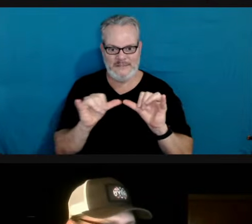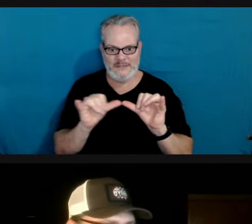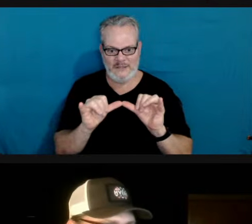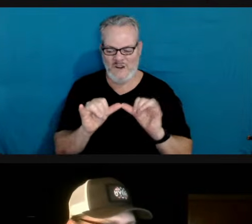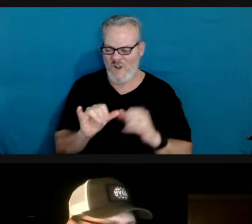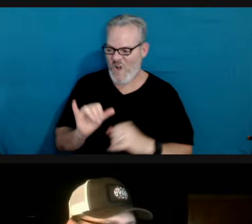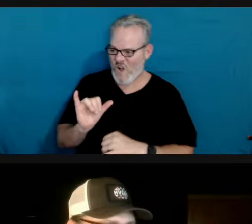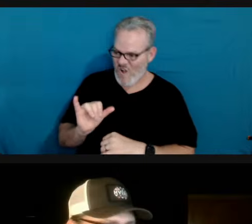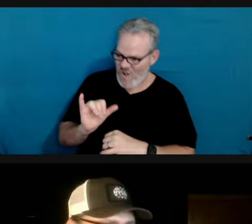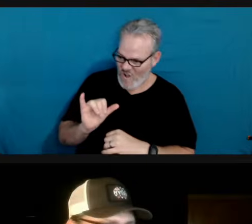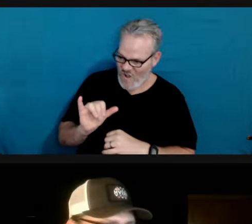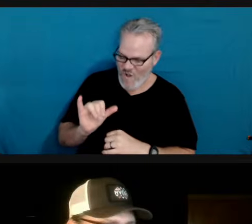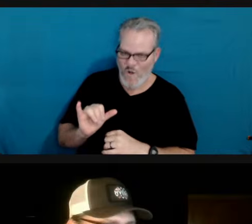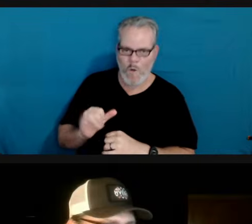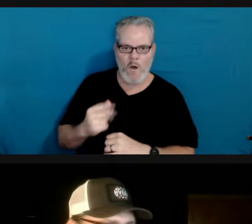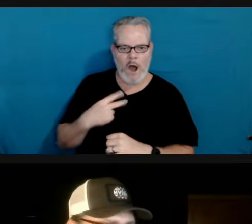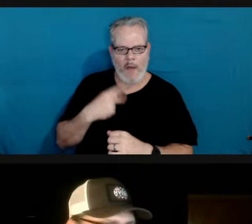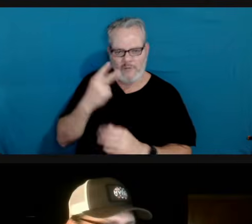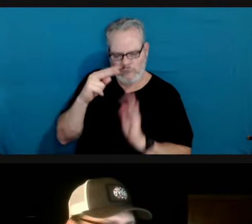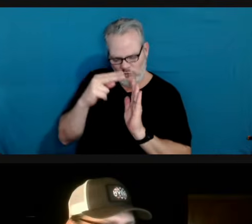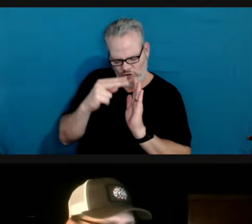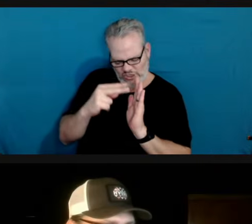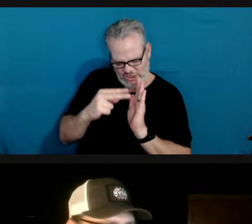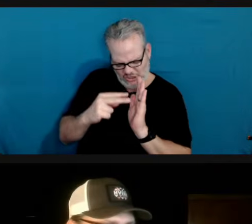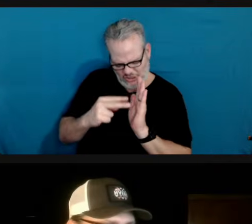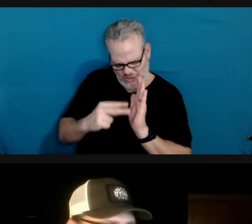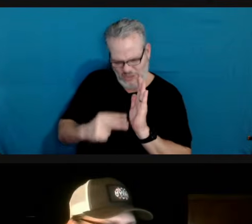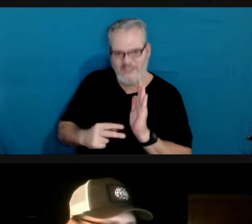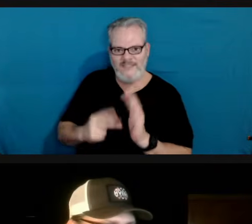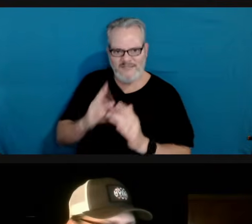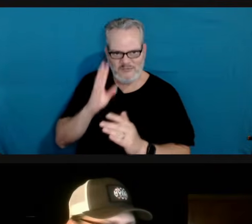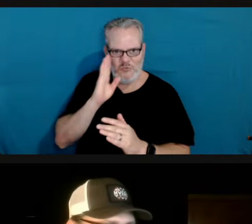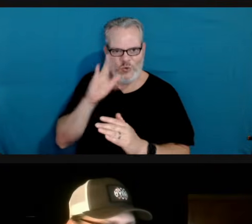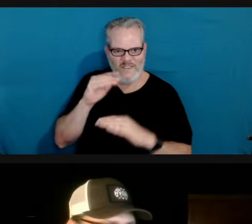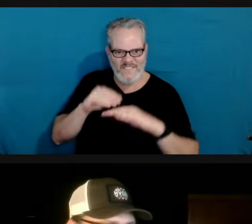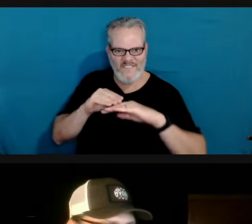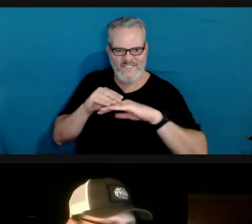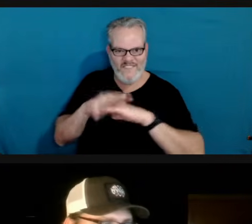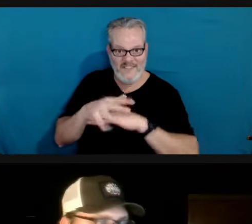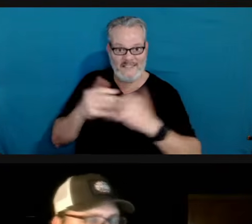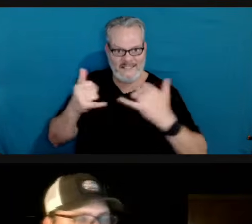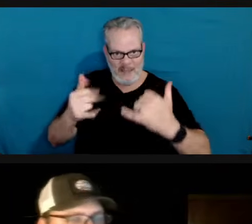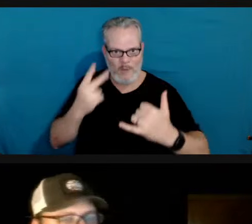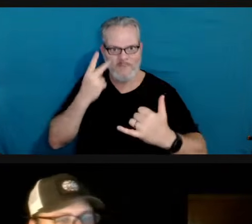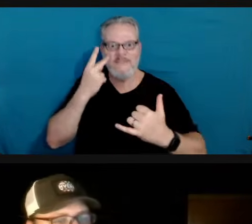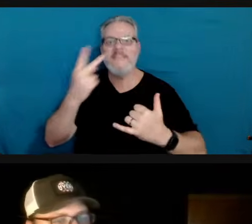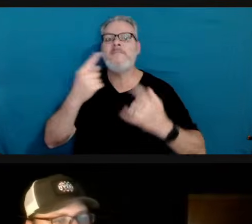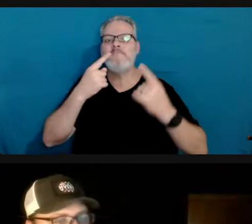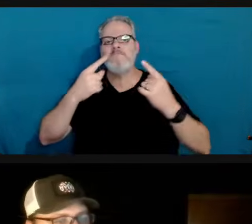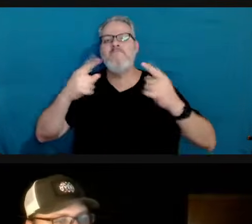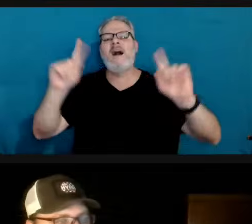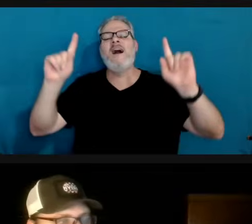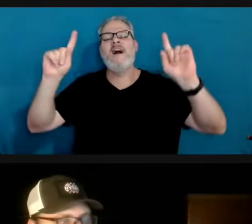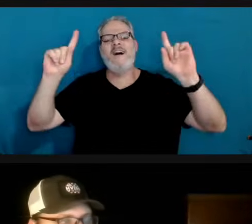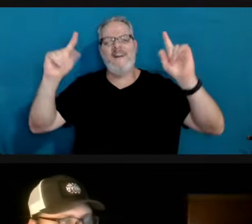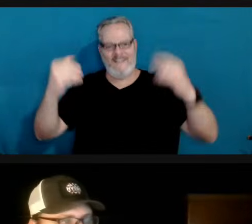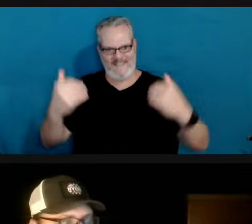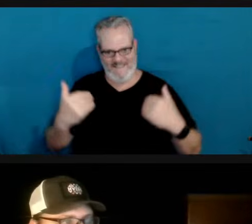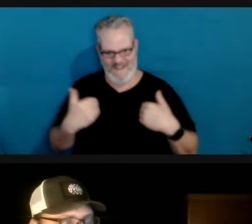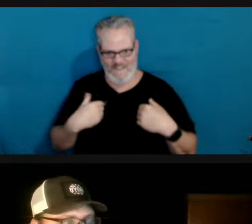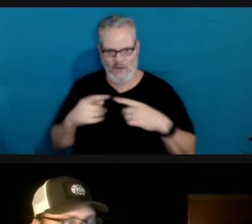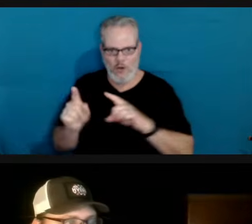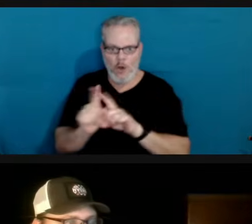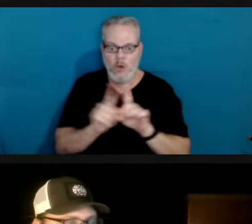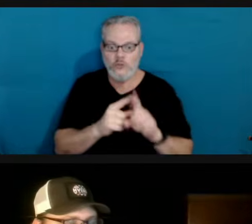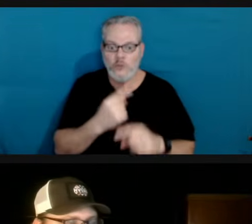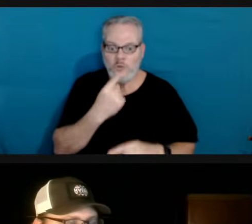crusade for a long time here, talking about the effect of rain on tilt meters. I'm glad to see it finally in updates here. Also, they've noted the V1 camera